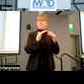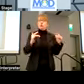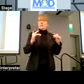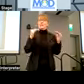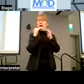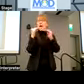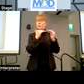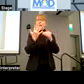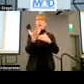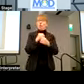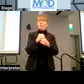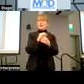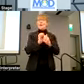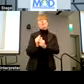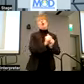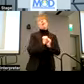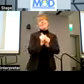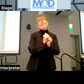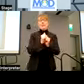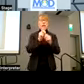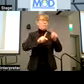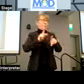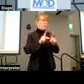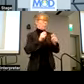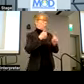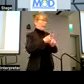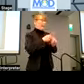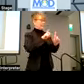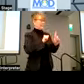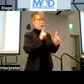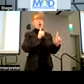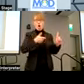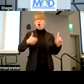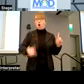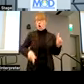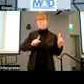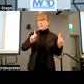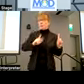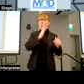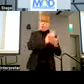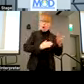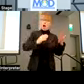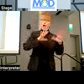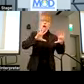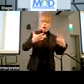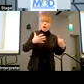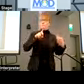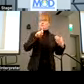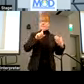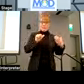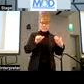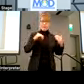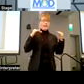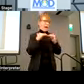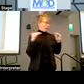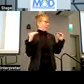really for two reasons. One, because people with disabilities are people that are part of the disability, equity,